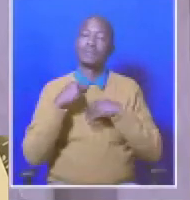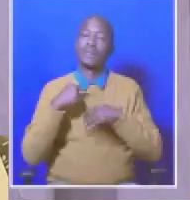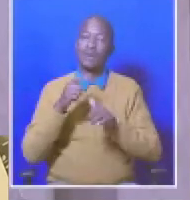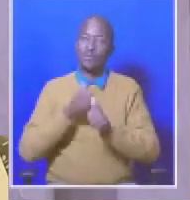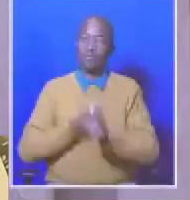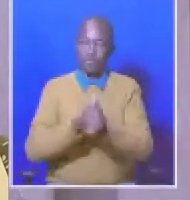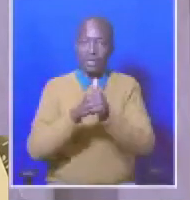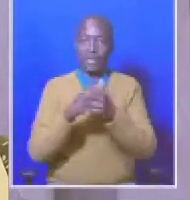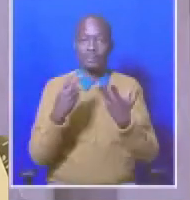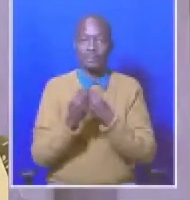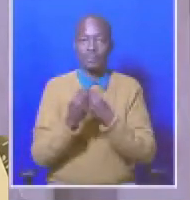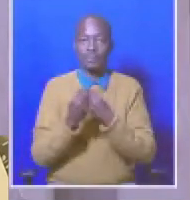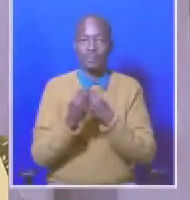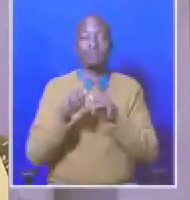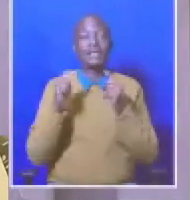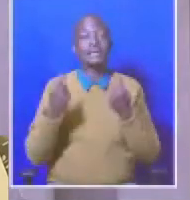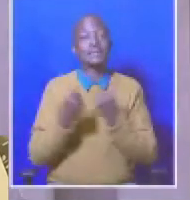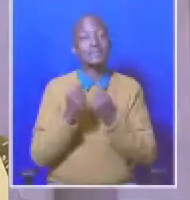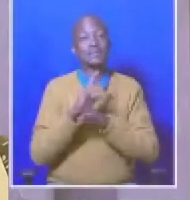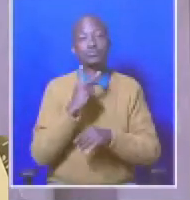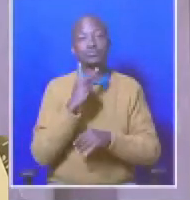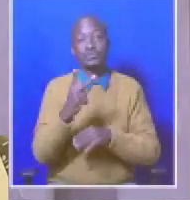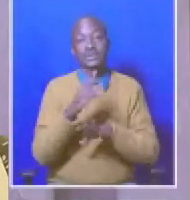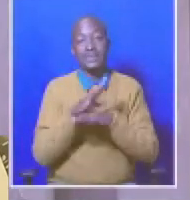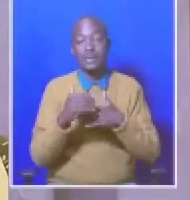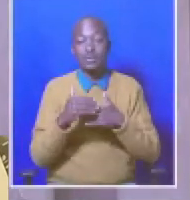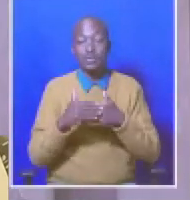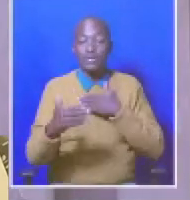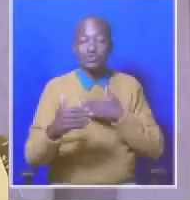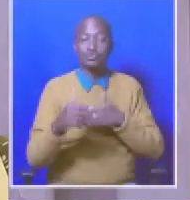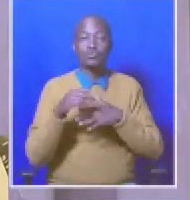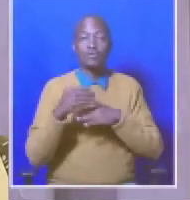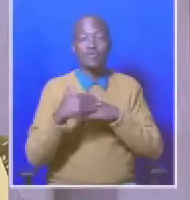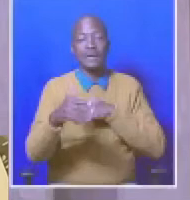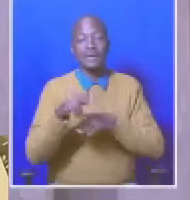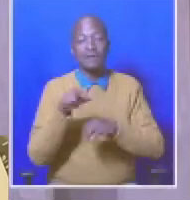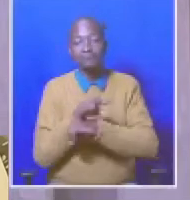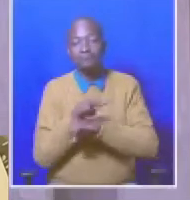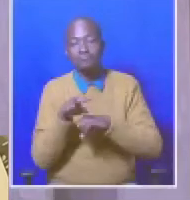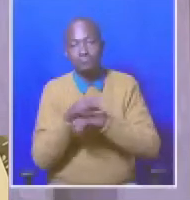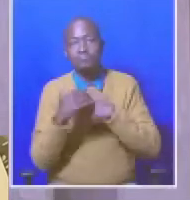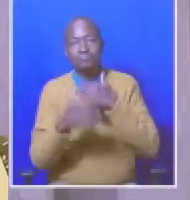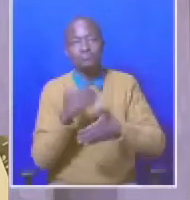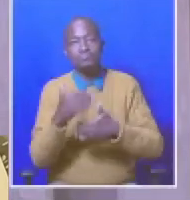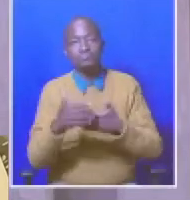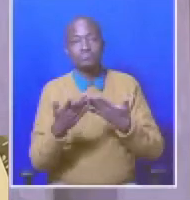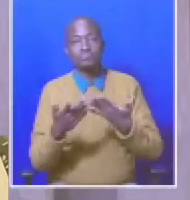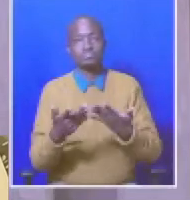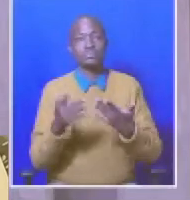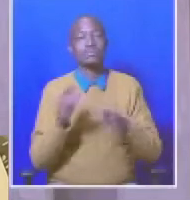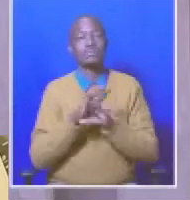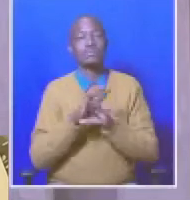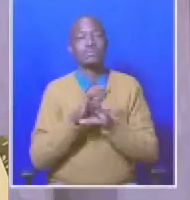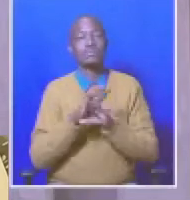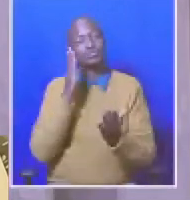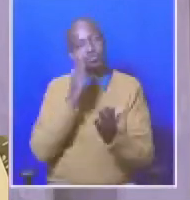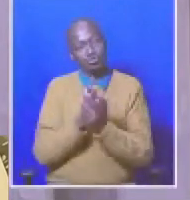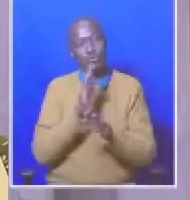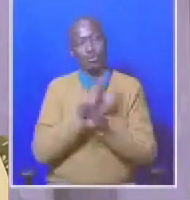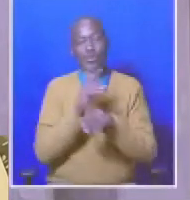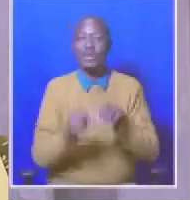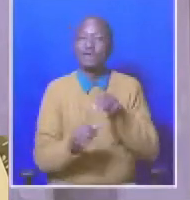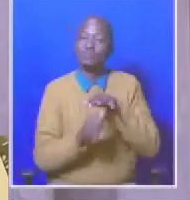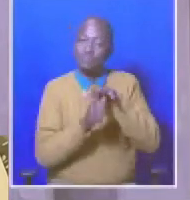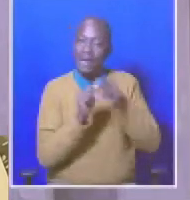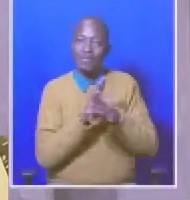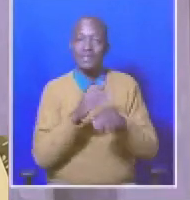see if there's a need for us to do further surveys to look into that issue, but definitely we have to prioritize